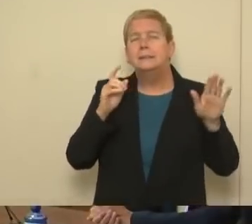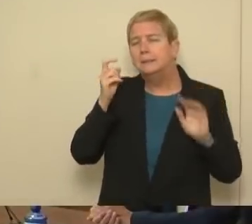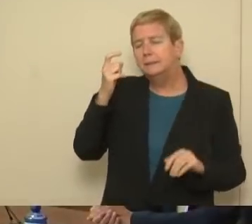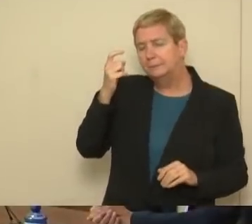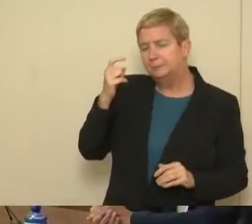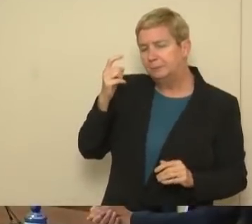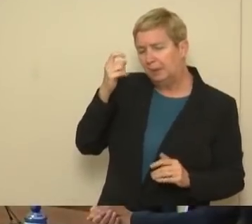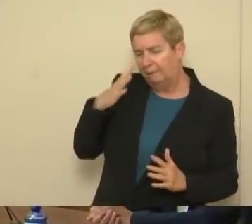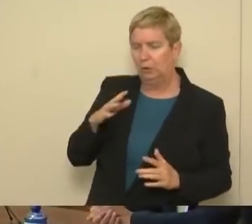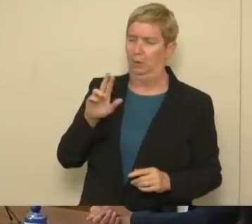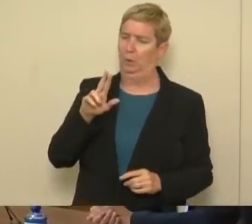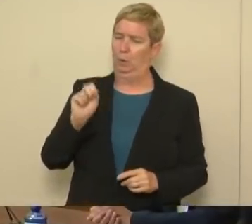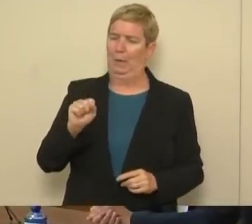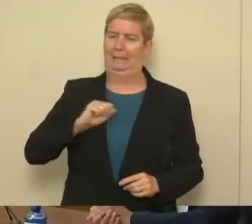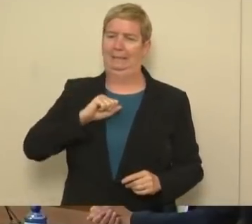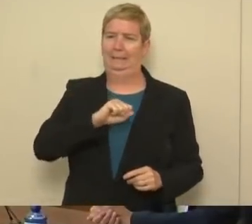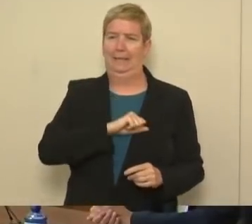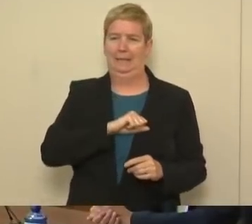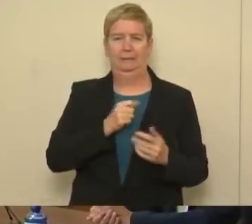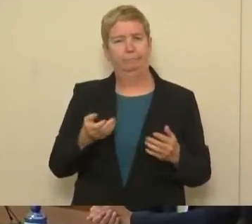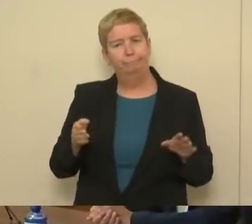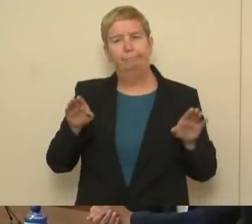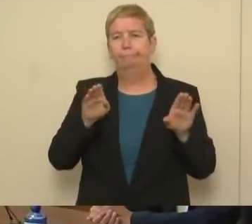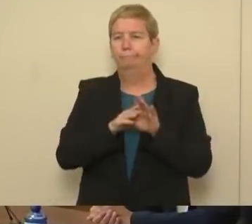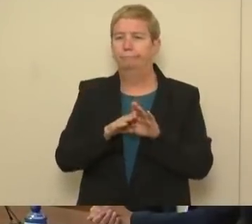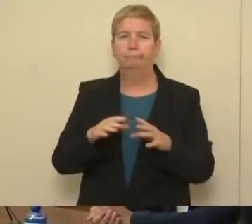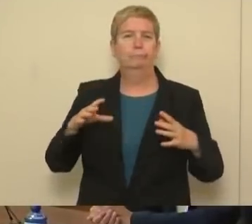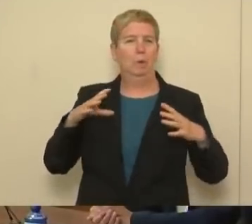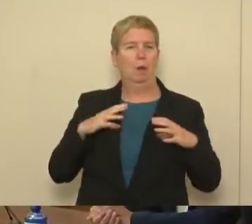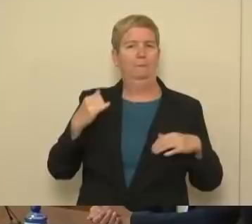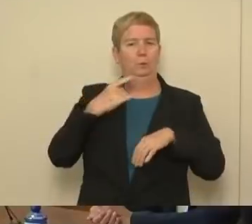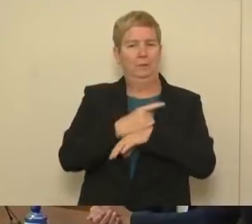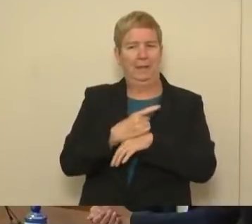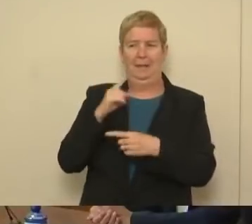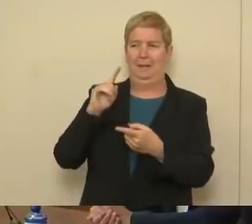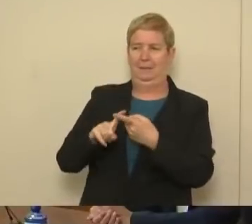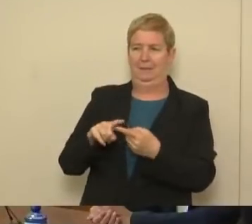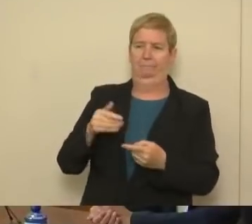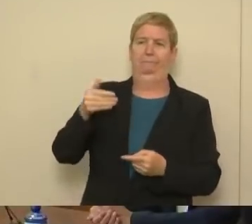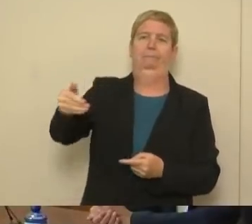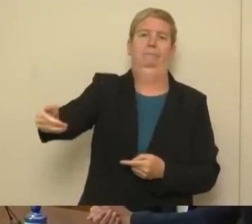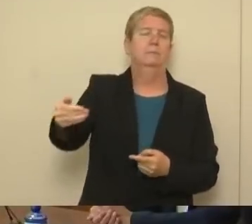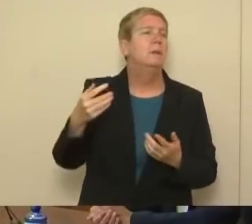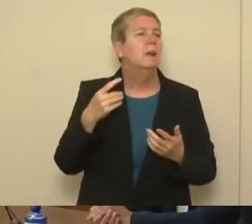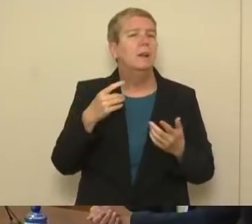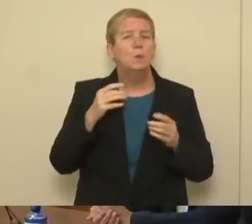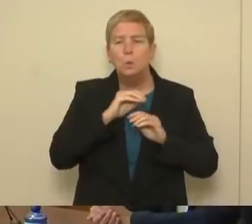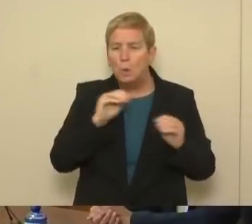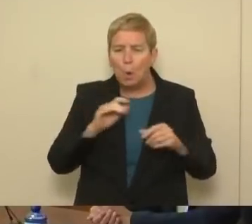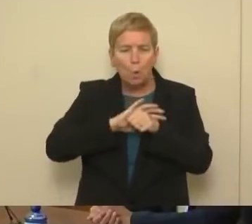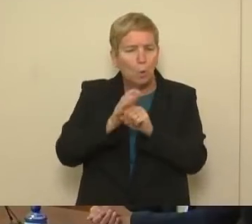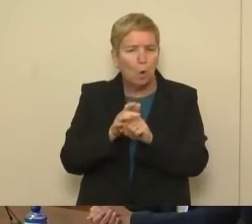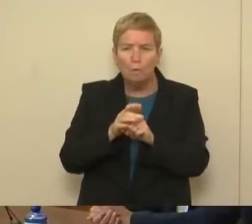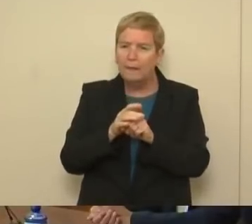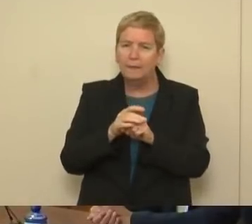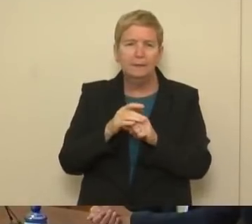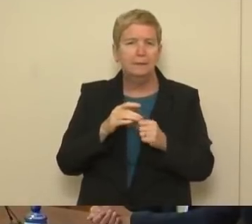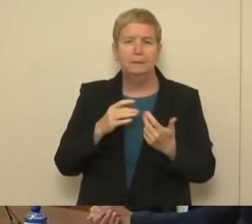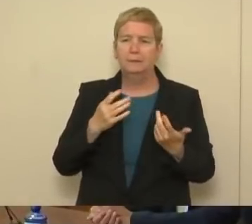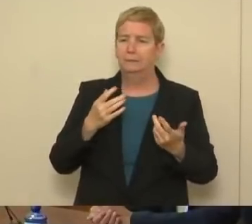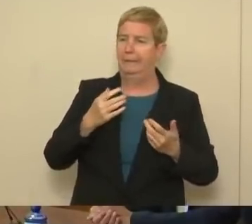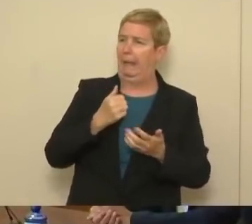until September today without acting on a new COVID relief package. Wanted to get your thoughts on that. And as a related issue,